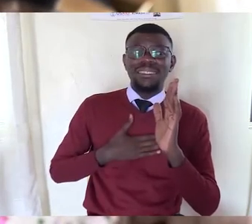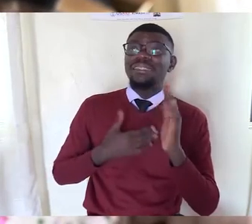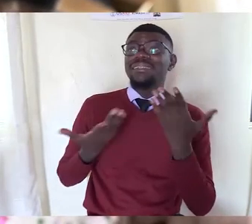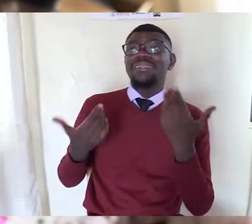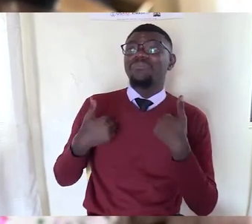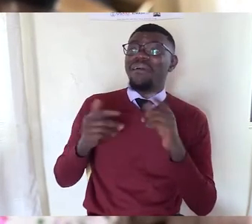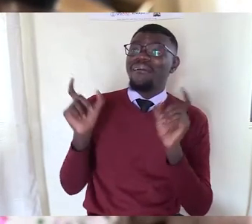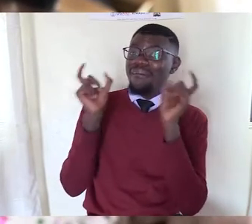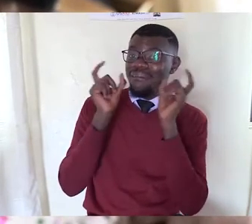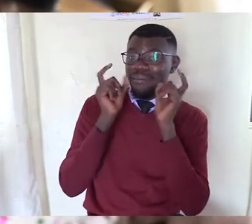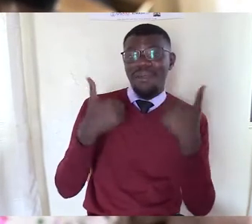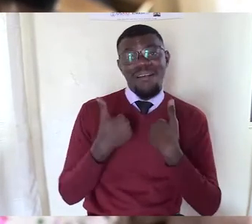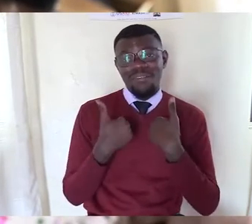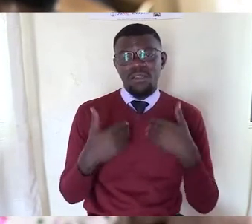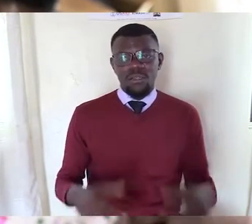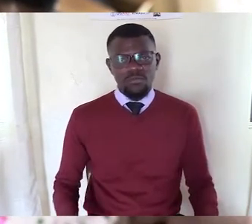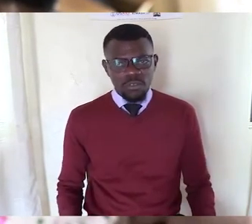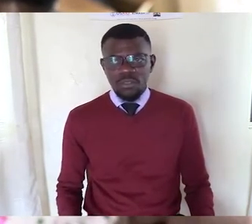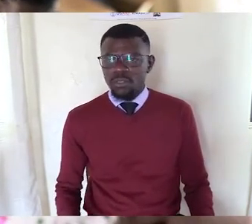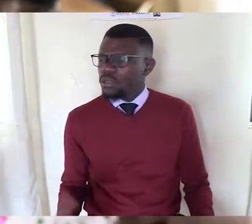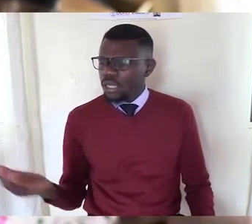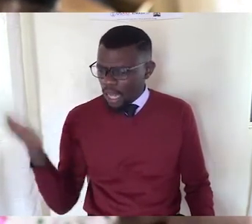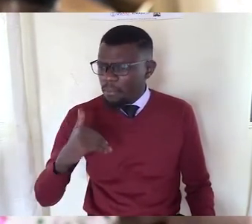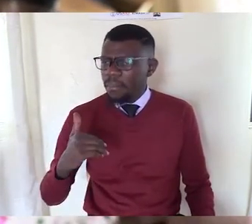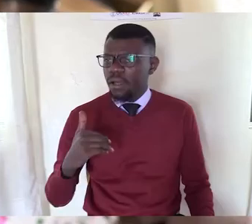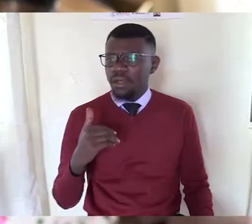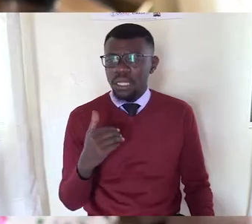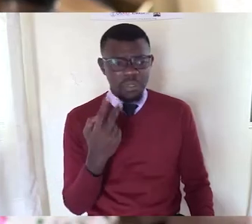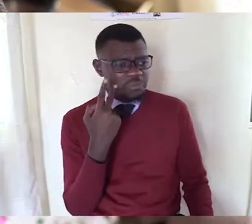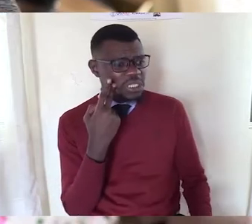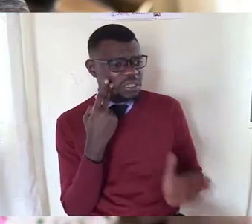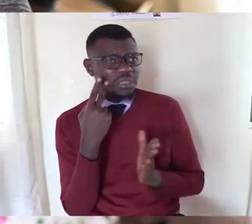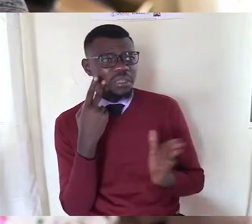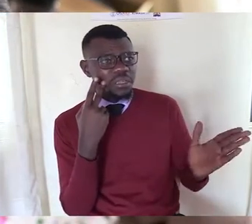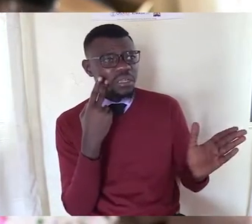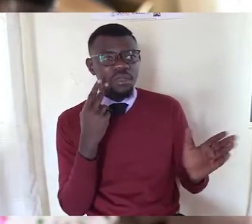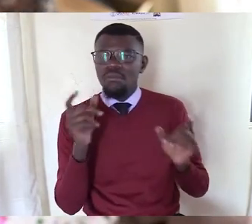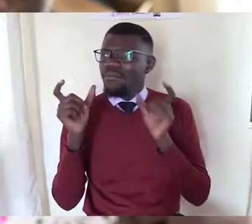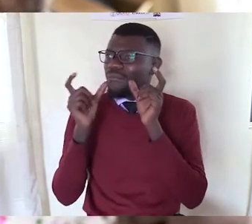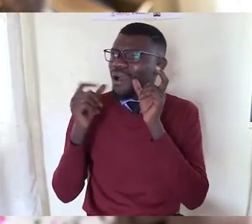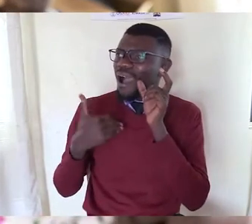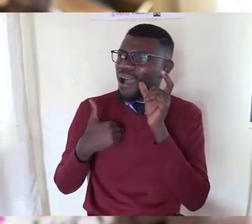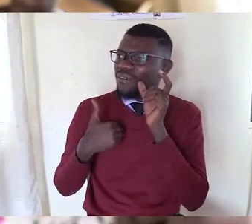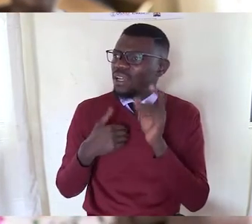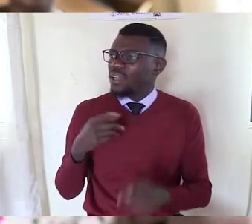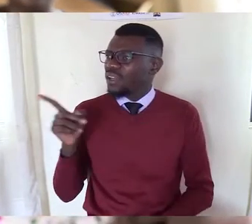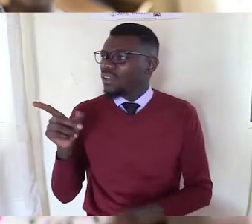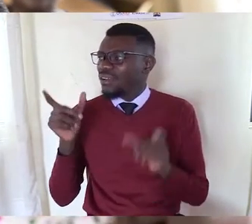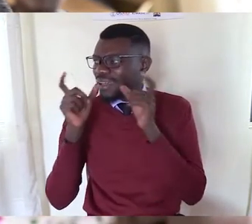ukimwi." Then he called someone, "Kamau, ndio huyu mwanzako hapa, endelea." You know?